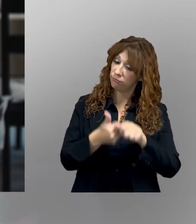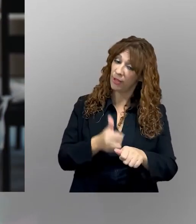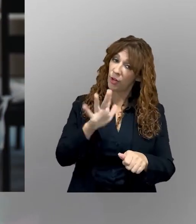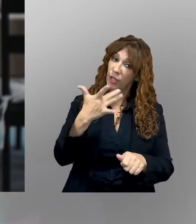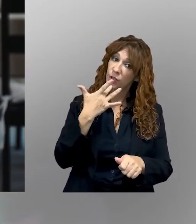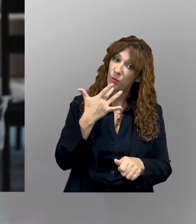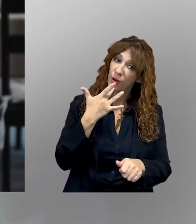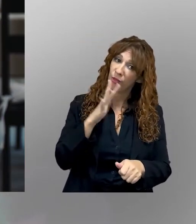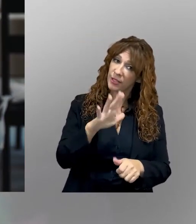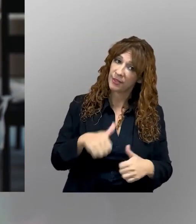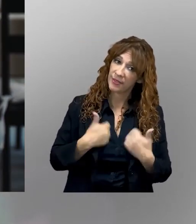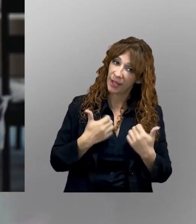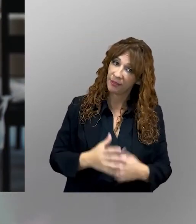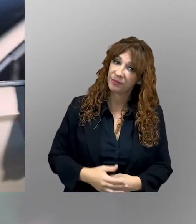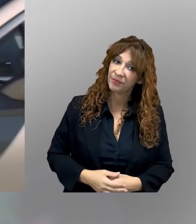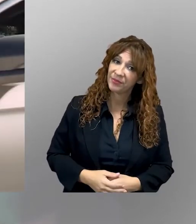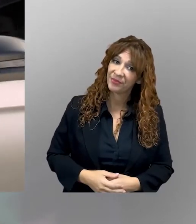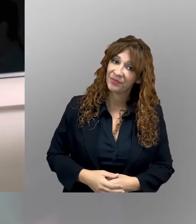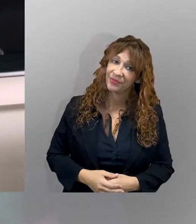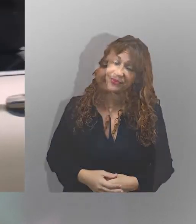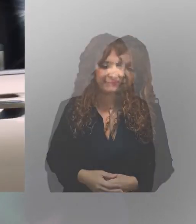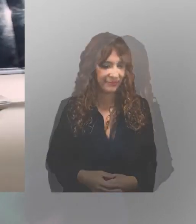his preferences.